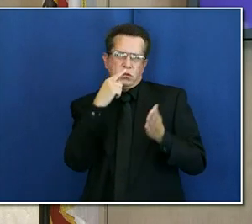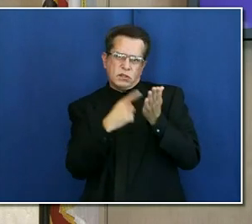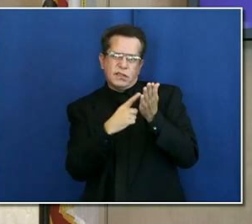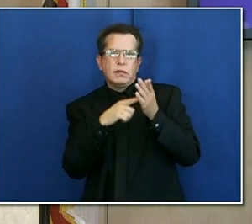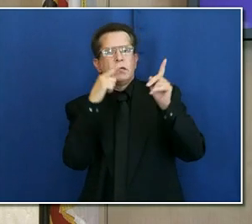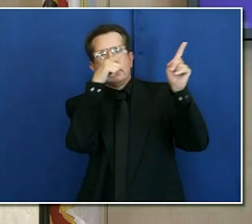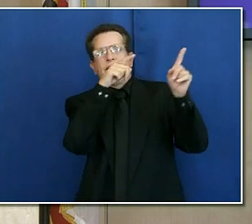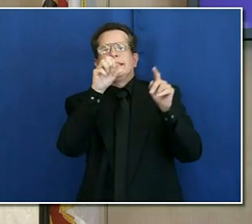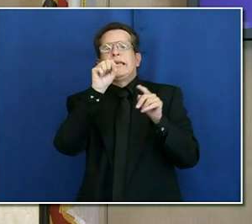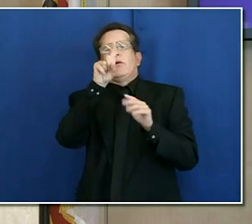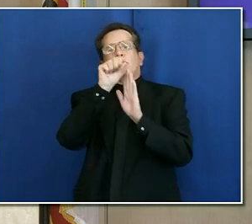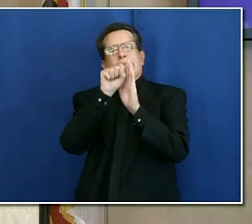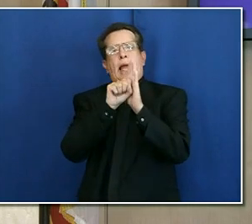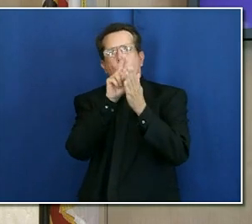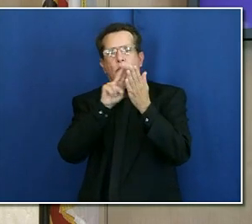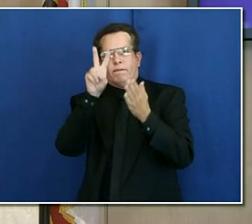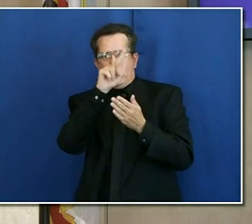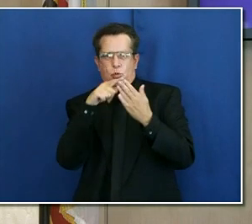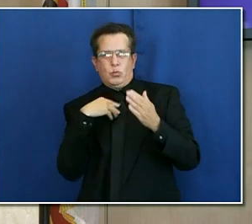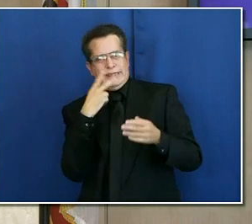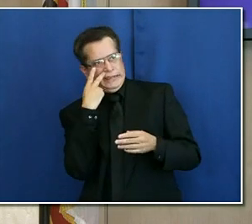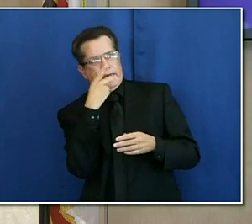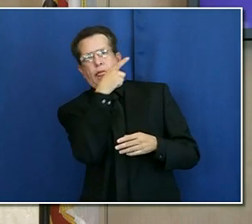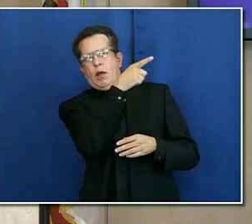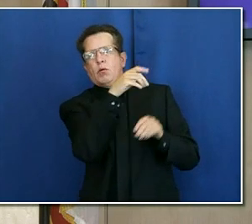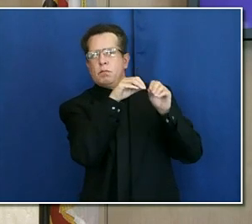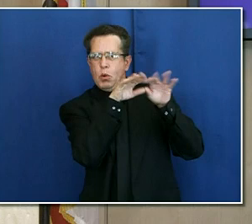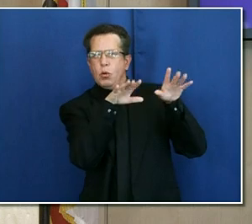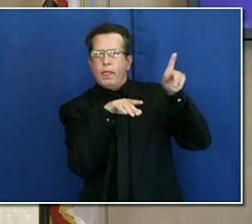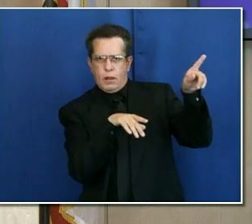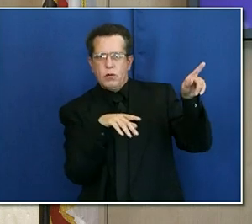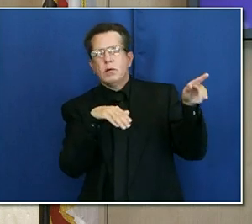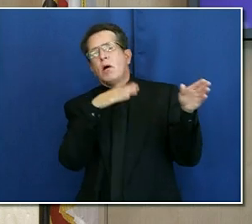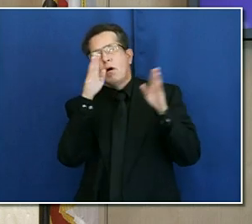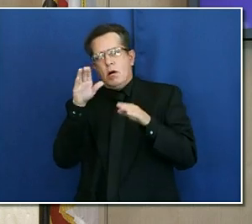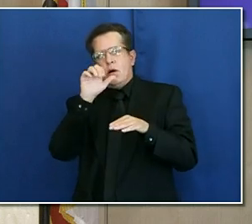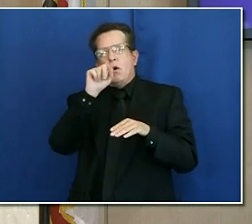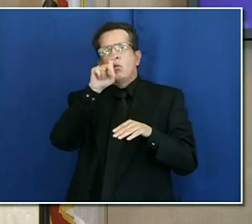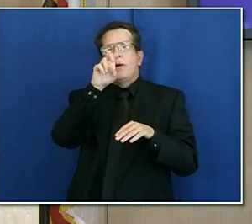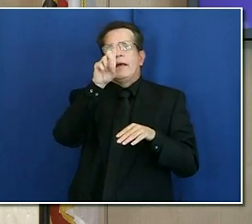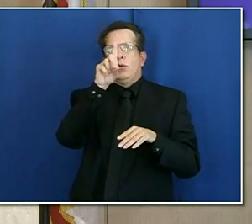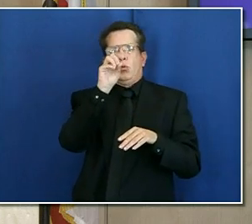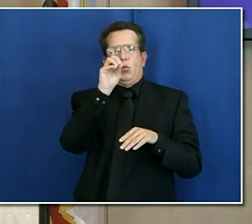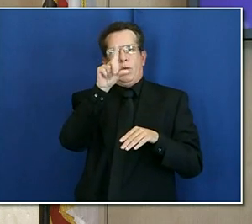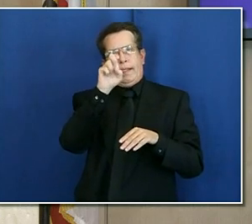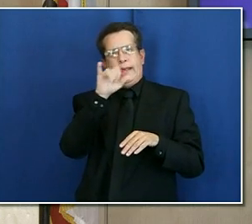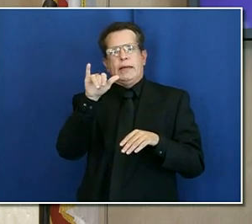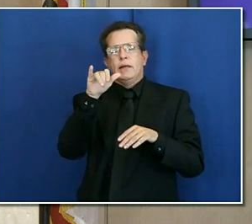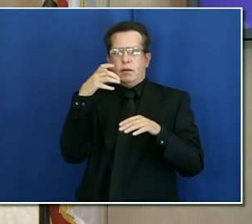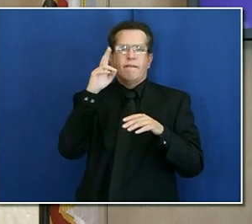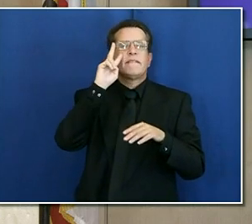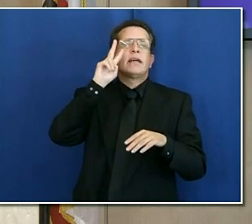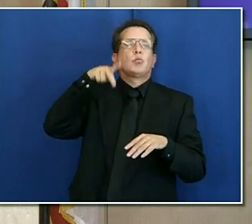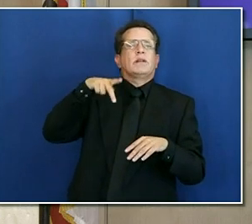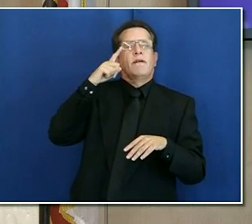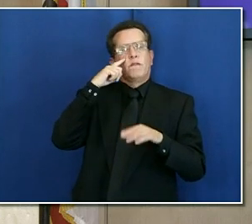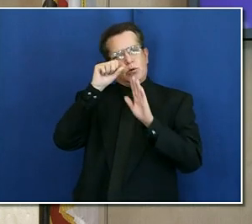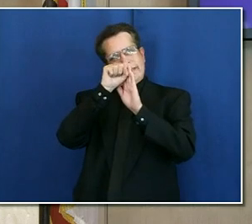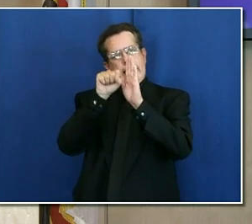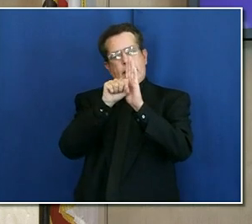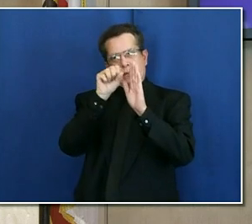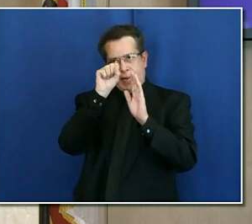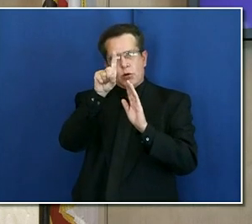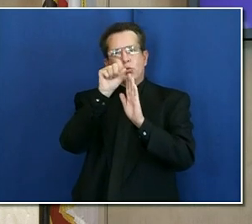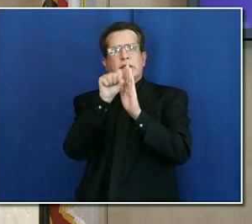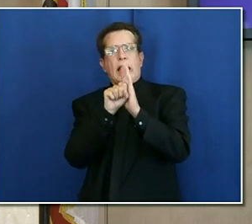San Diego State University. Also with us here today is Andrea Dooley, Associate Vice President for Student Affairs at San Diego State